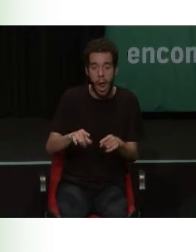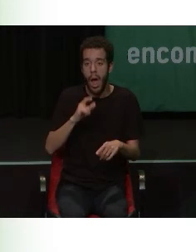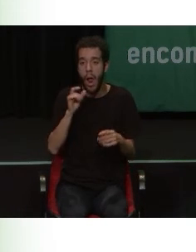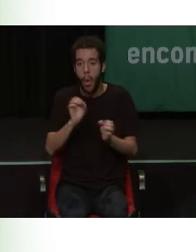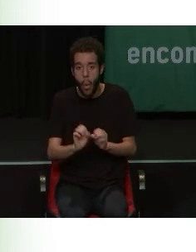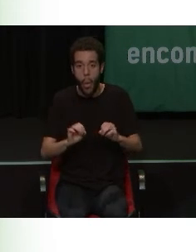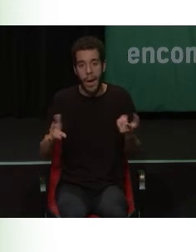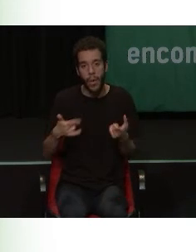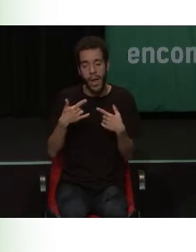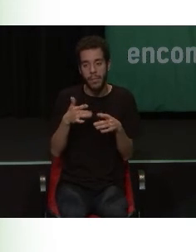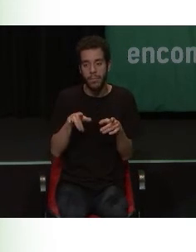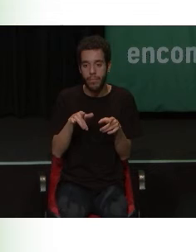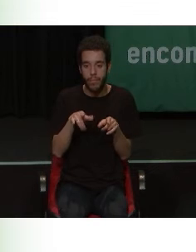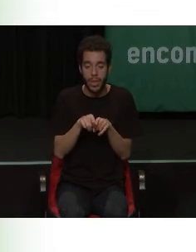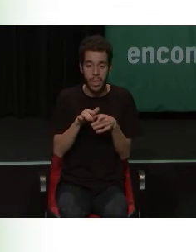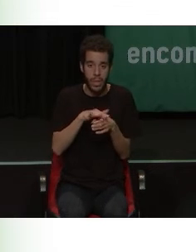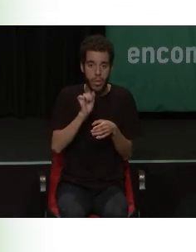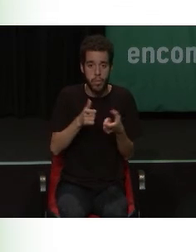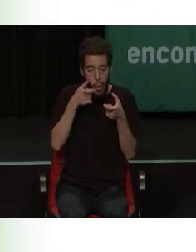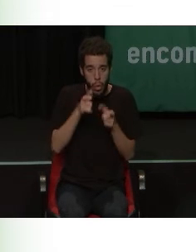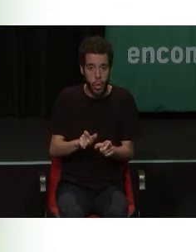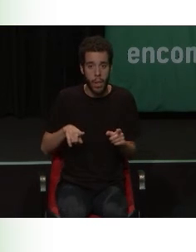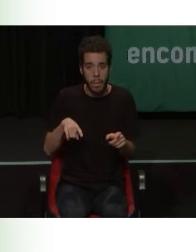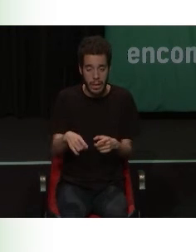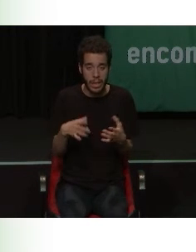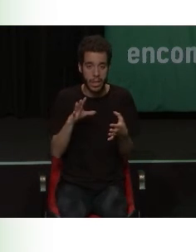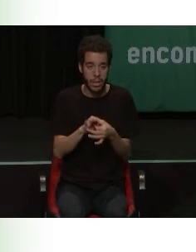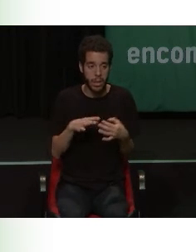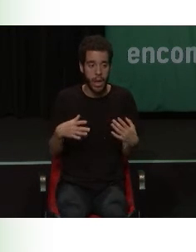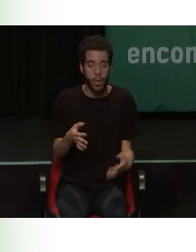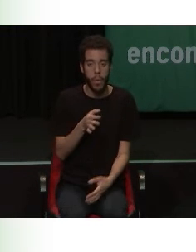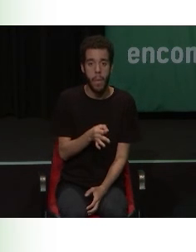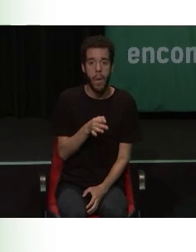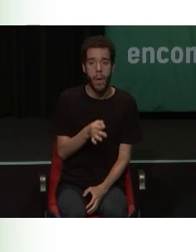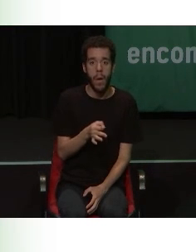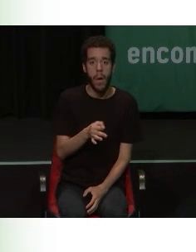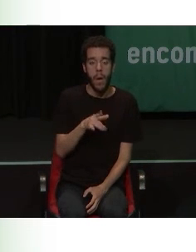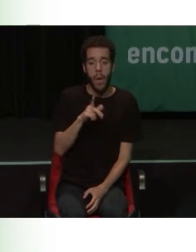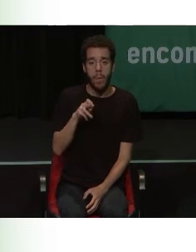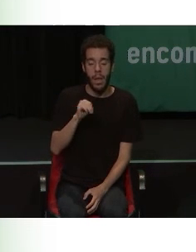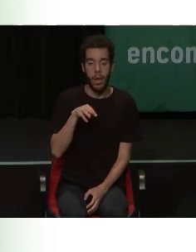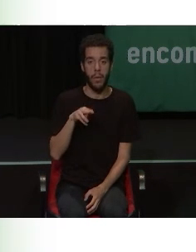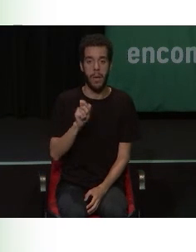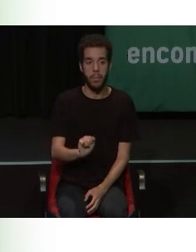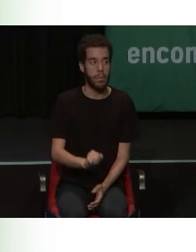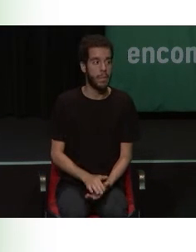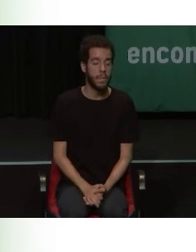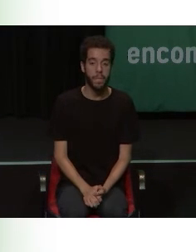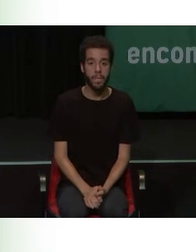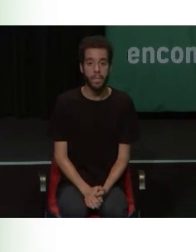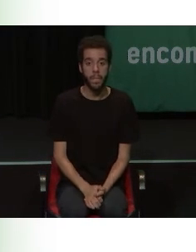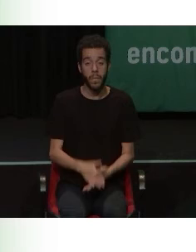biomarkers, which are practically immobilized by antibodies.